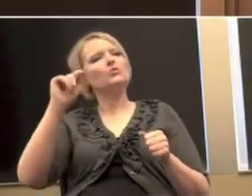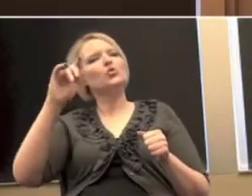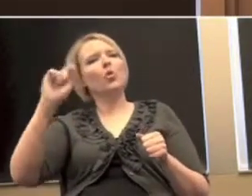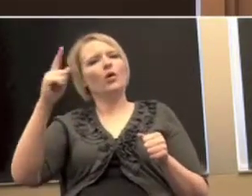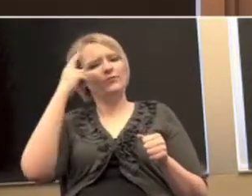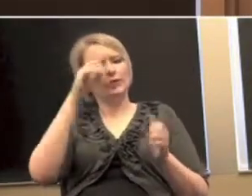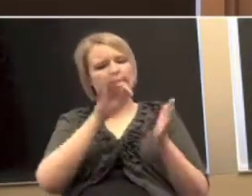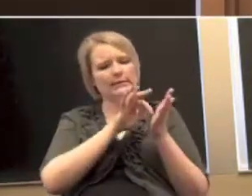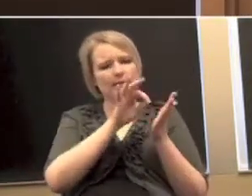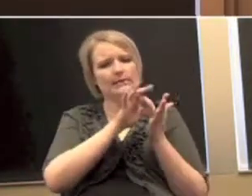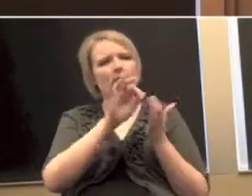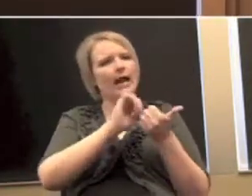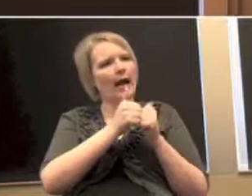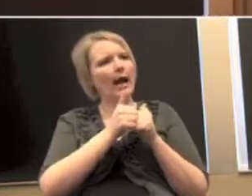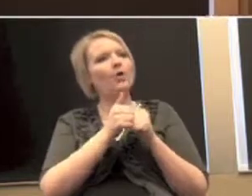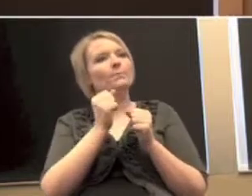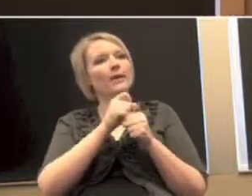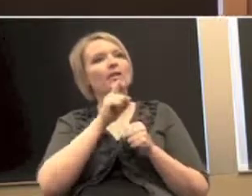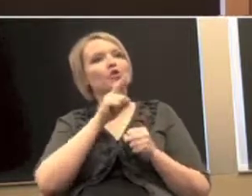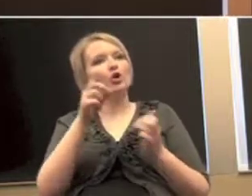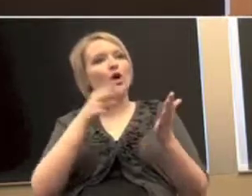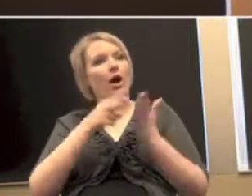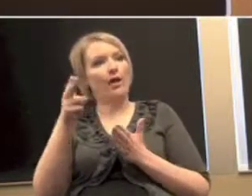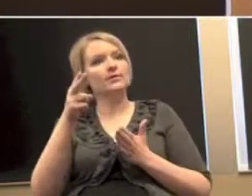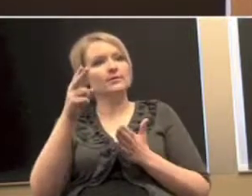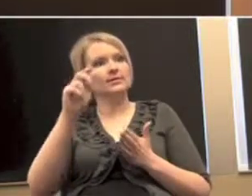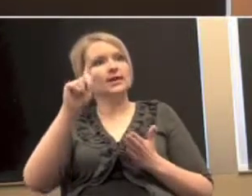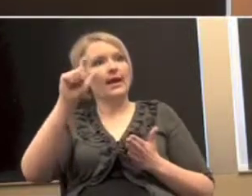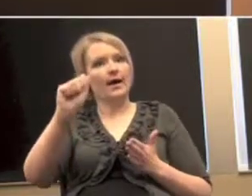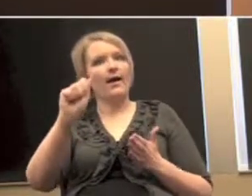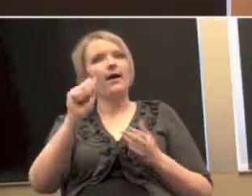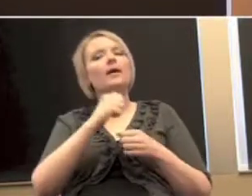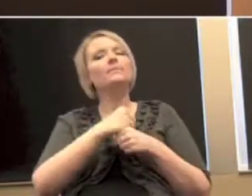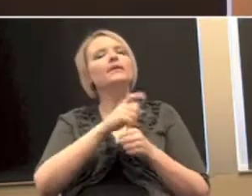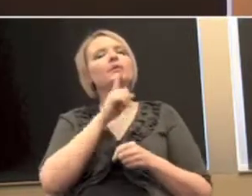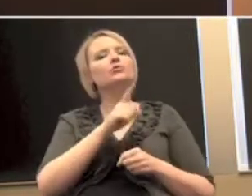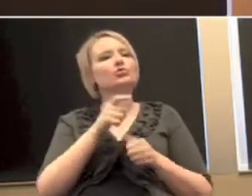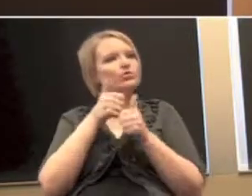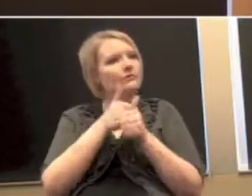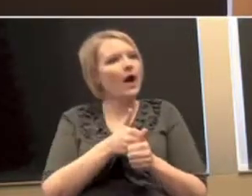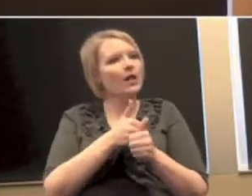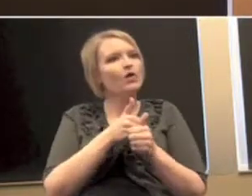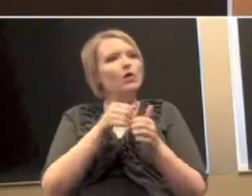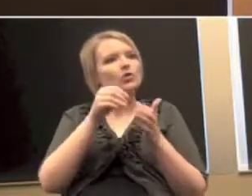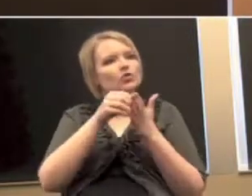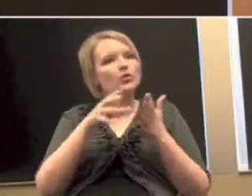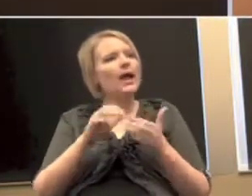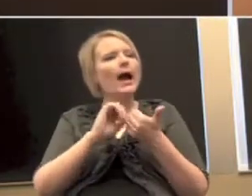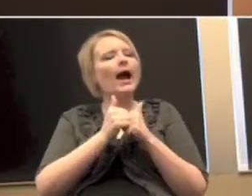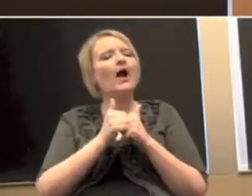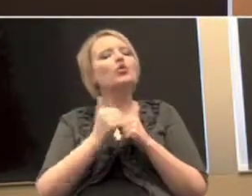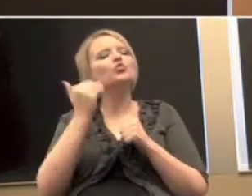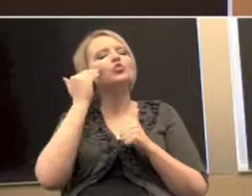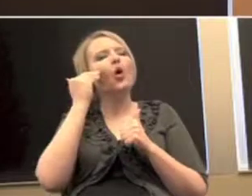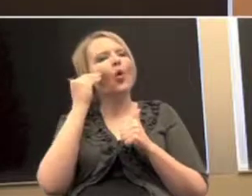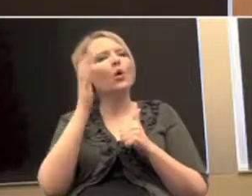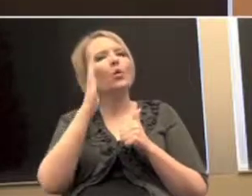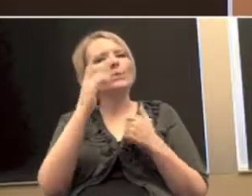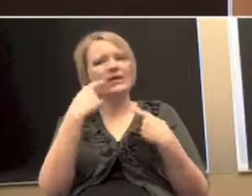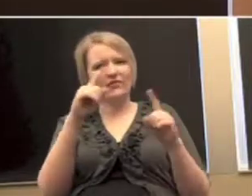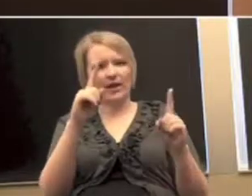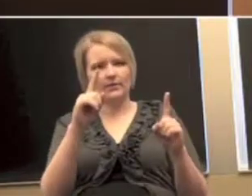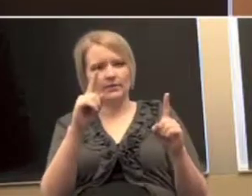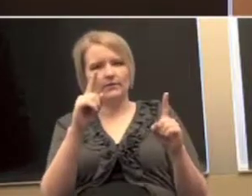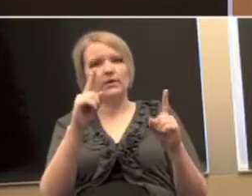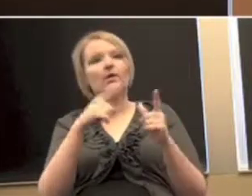as actually being implemented with integrity, and how you're going to track student behavior to see if in fact it's effective. All right, have somebody be ready to